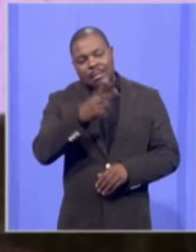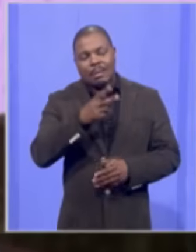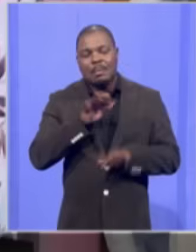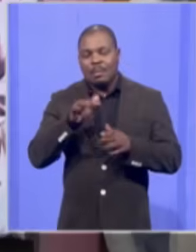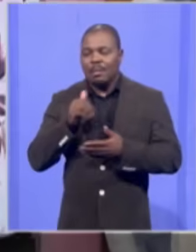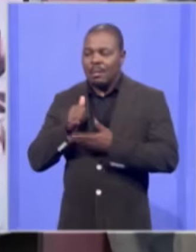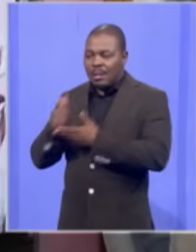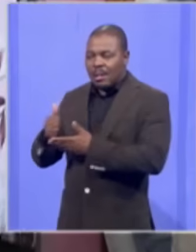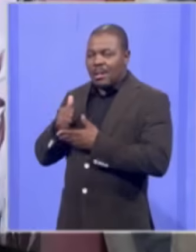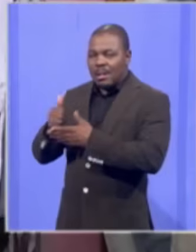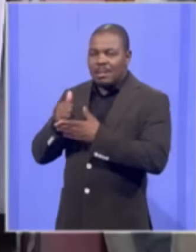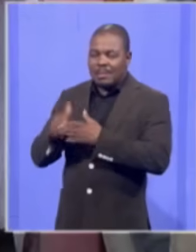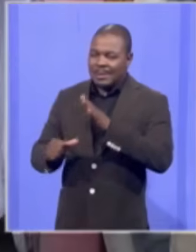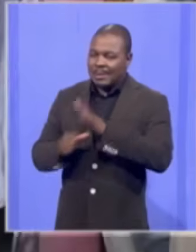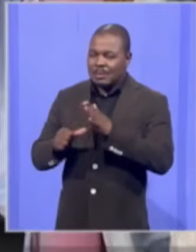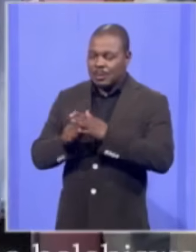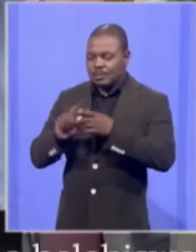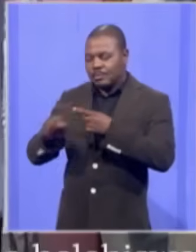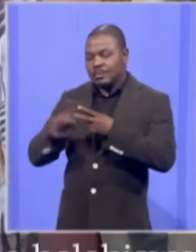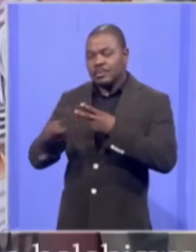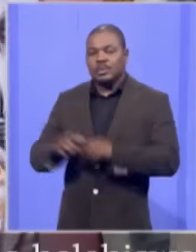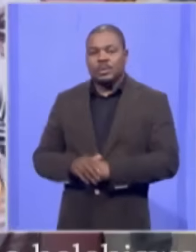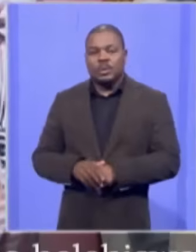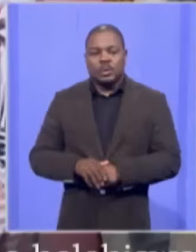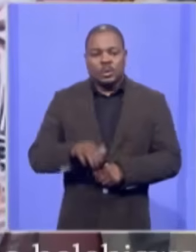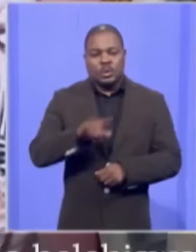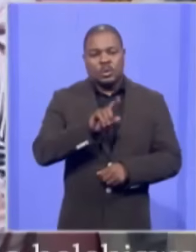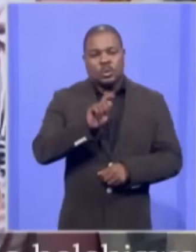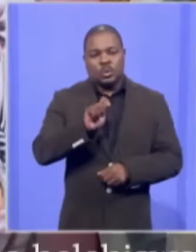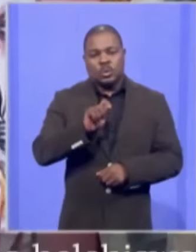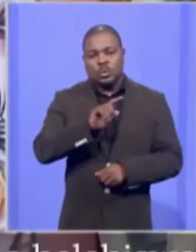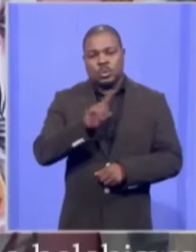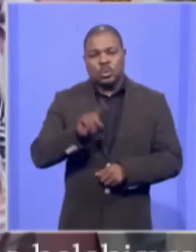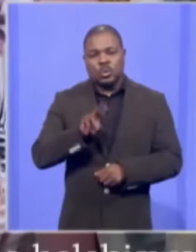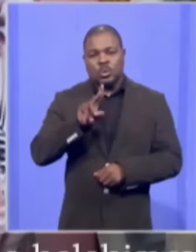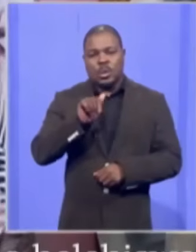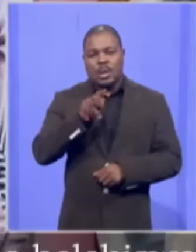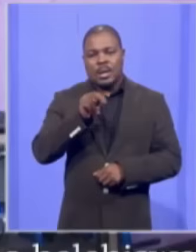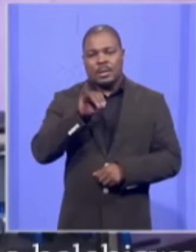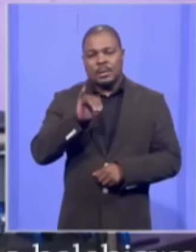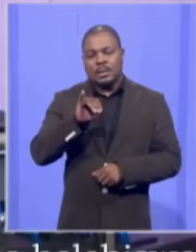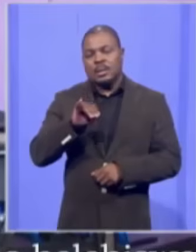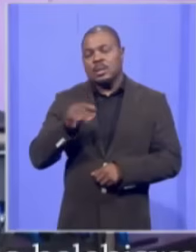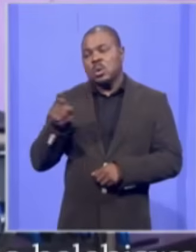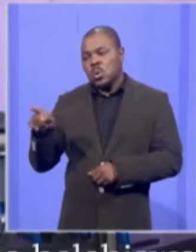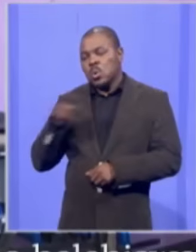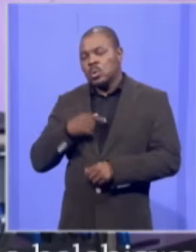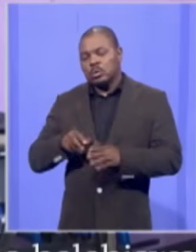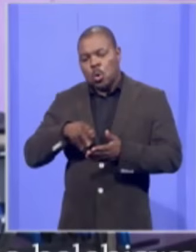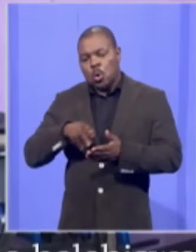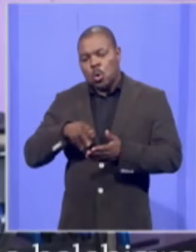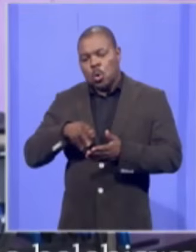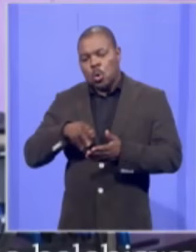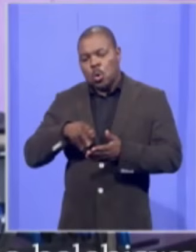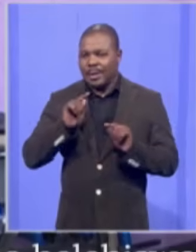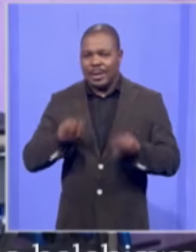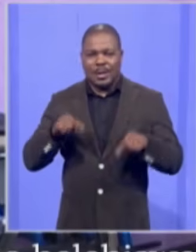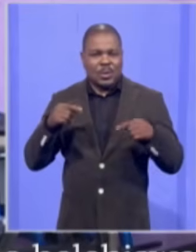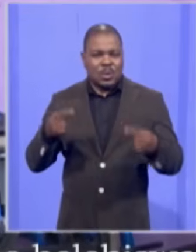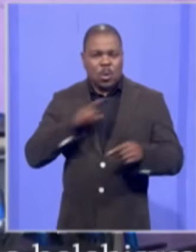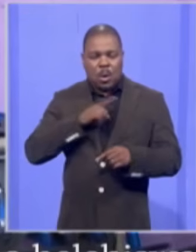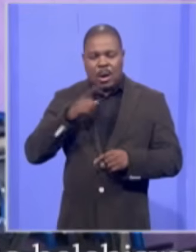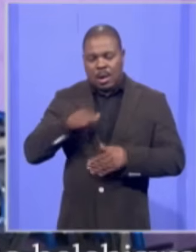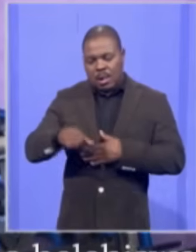mantlha. Zulani Mudau ha sa kgona ho tsamaya le ho bua ka mora ho feta tlasa thipa ha ne